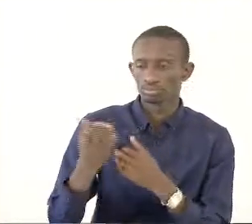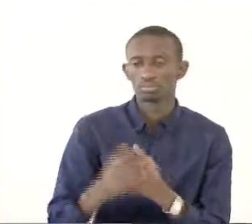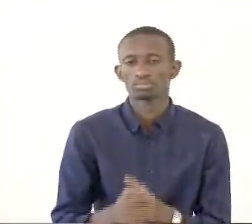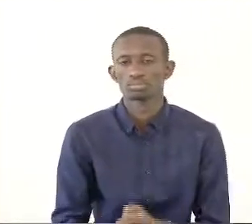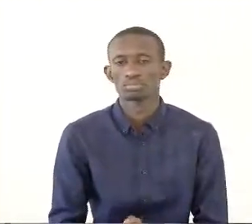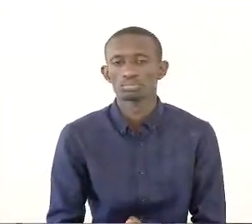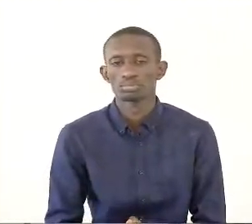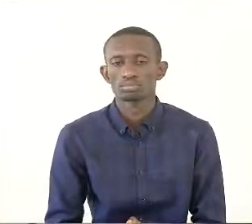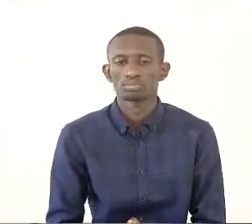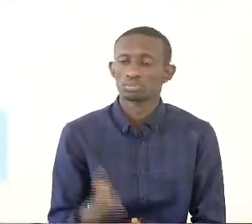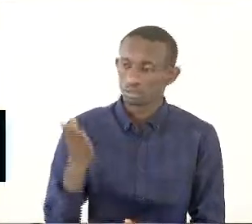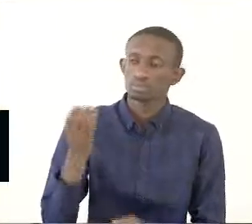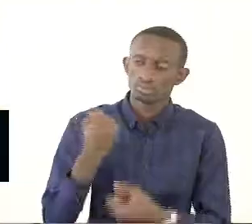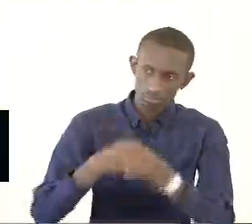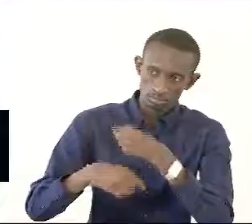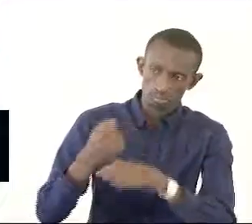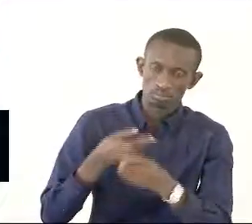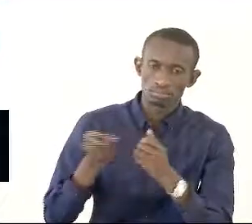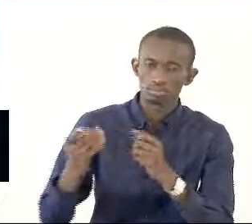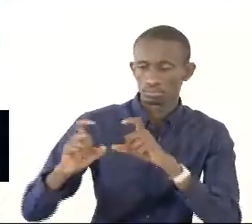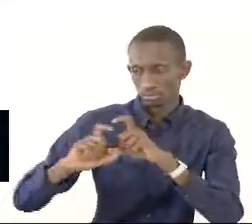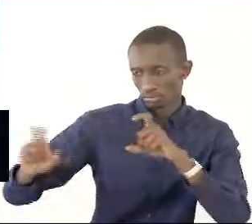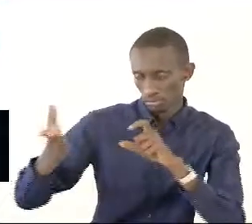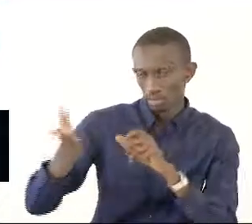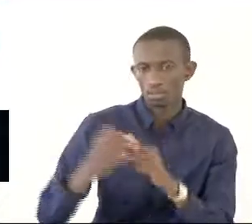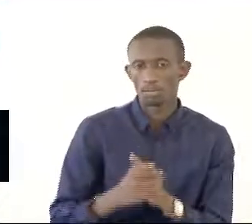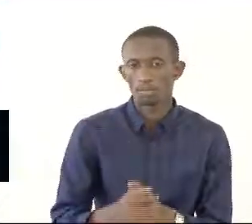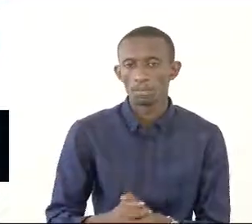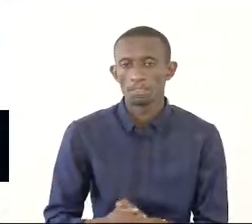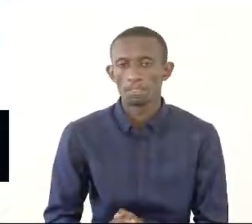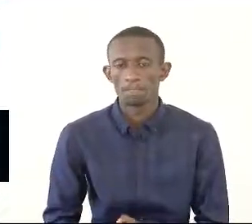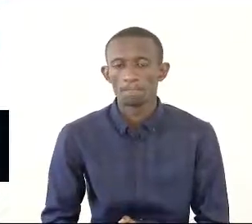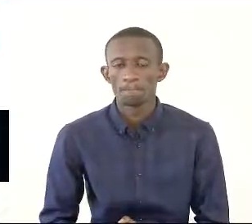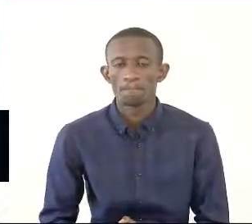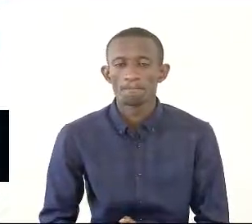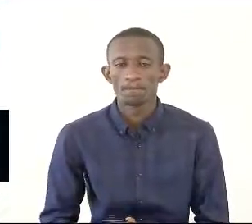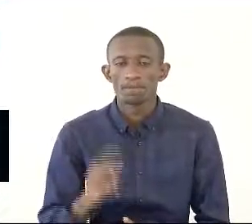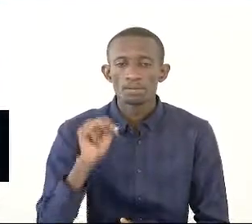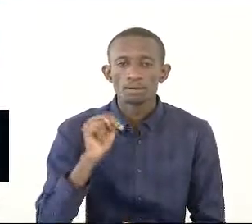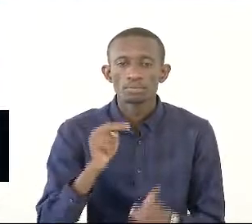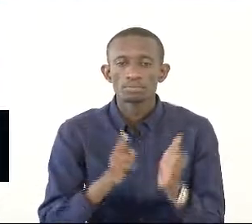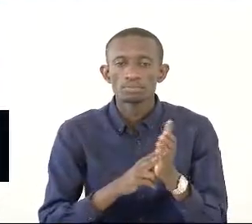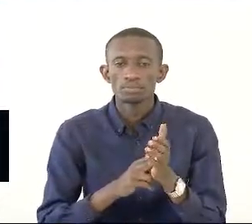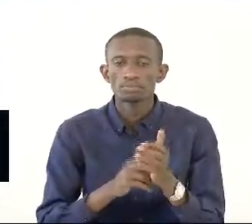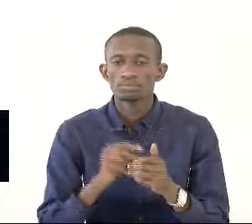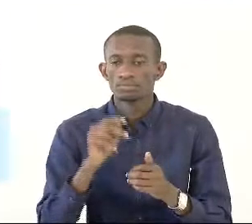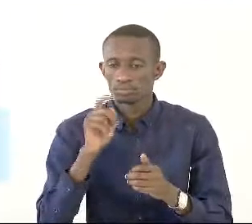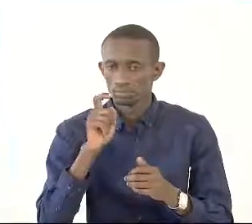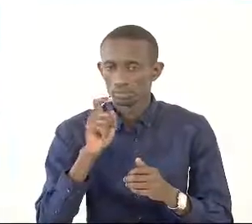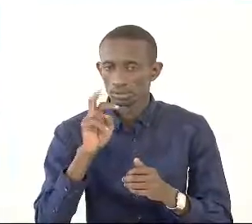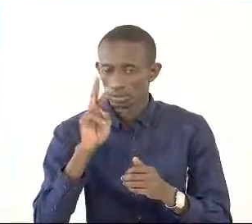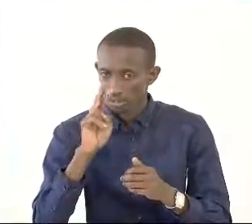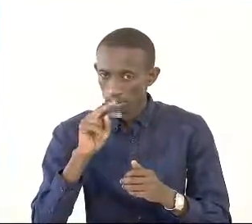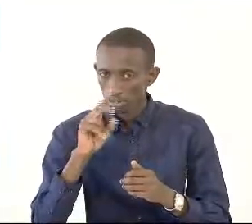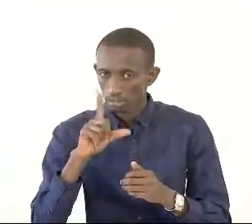the activity, and then the formula is what we have there, lambda times the n. So then we can have this